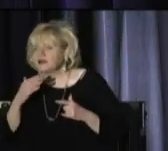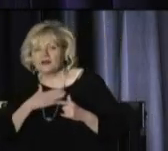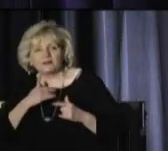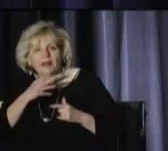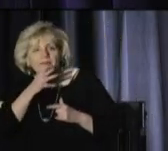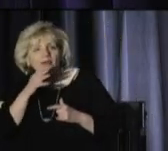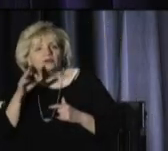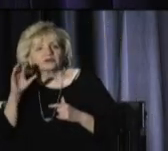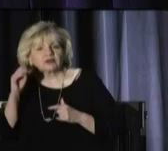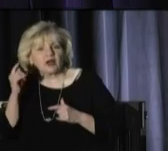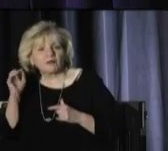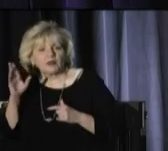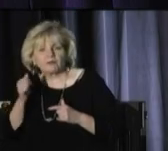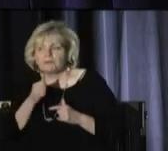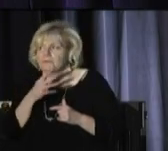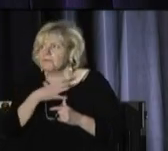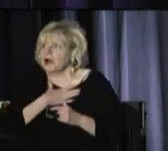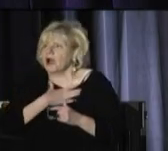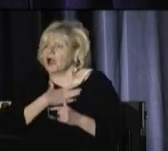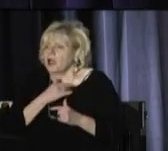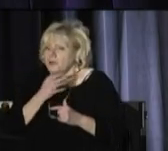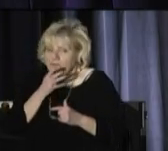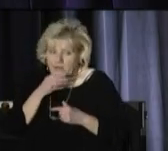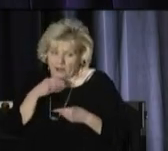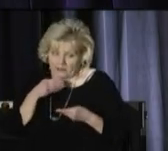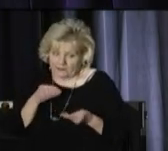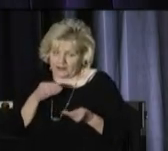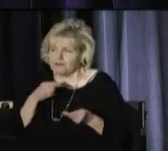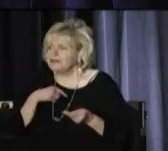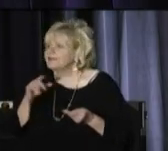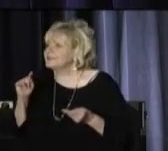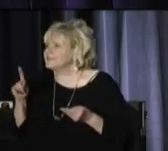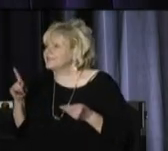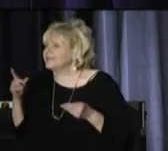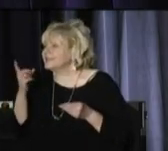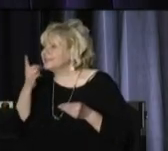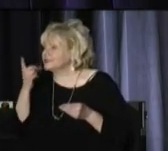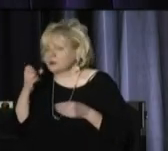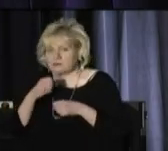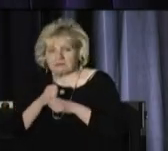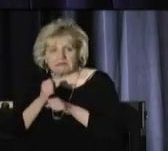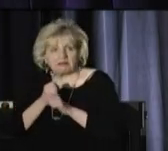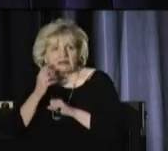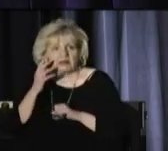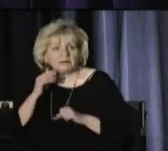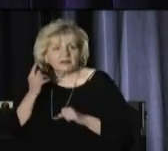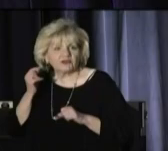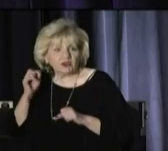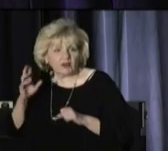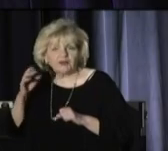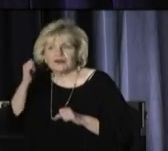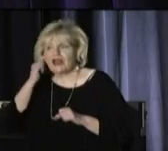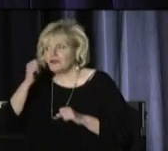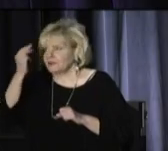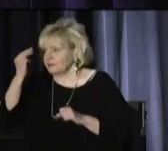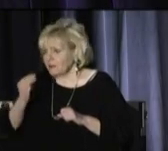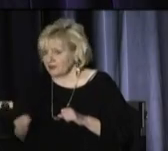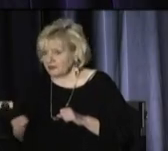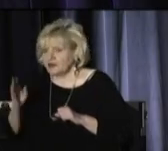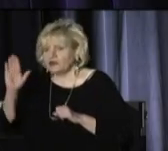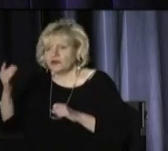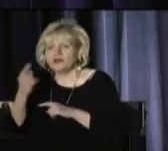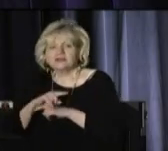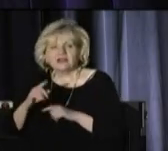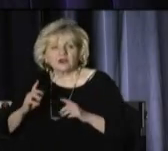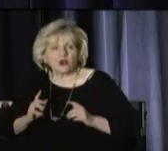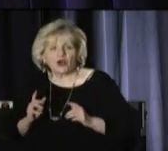cobbler. My mother, who fed me TV dinners, baked a peach cobbler with fresh peaches every Monday, her day off from